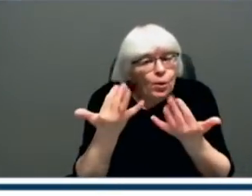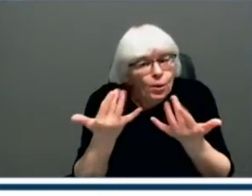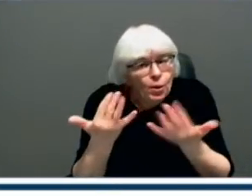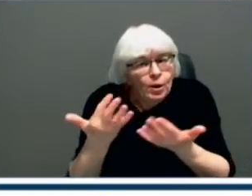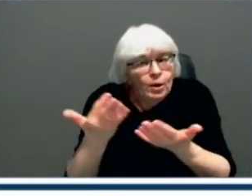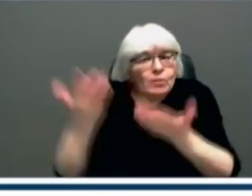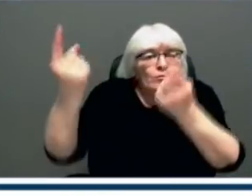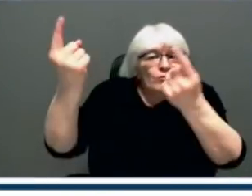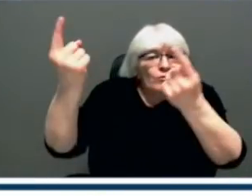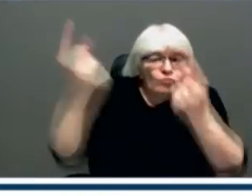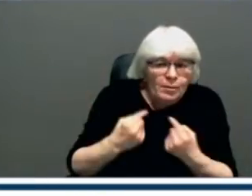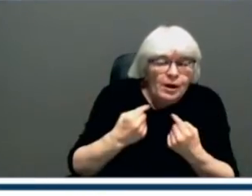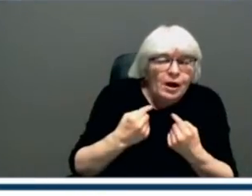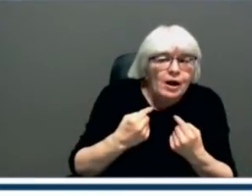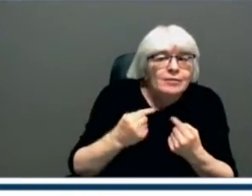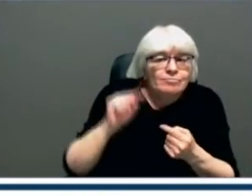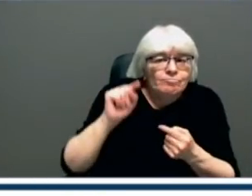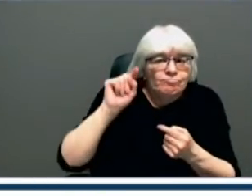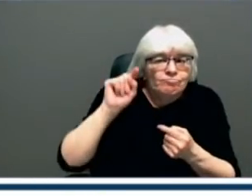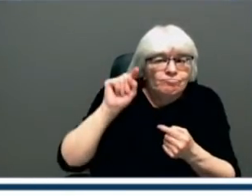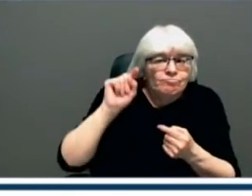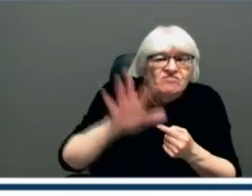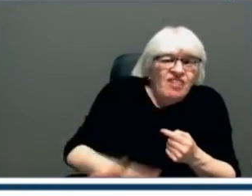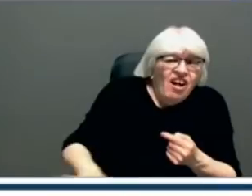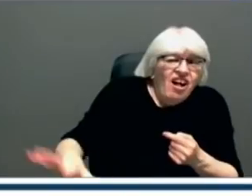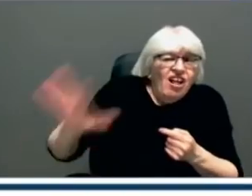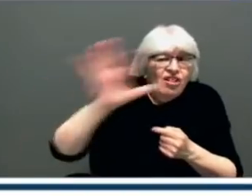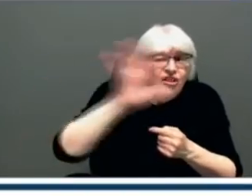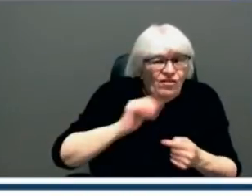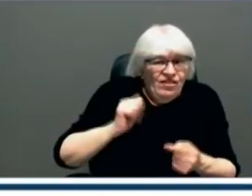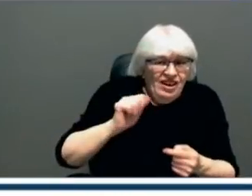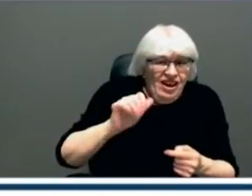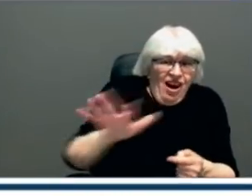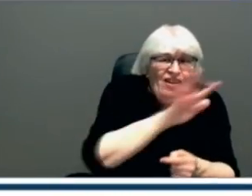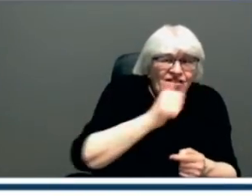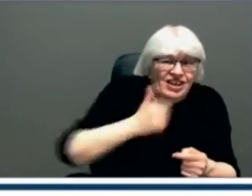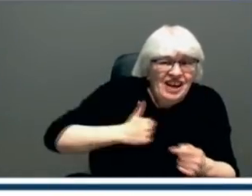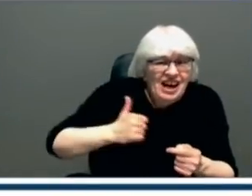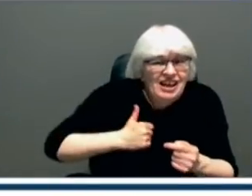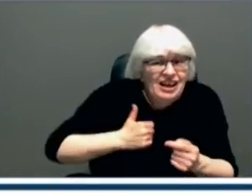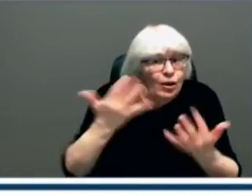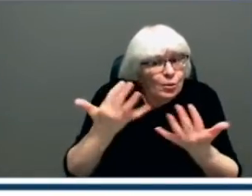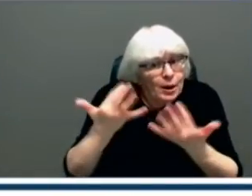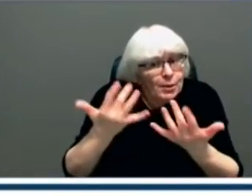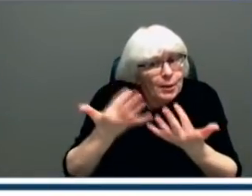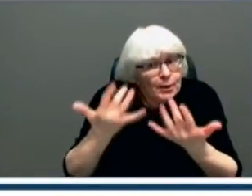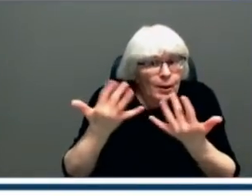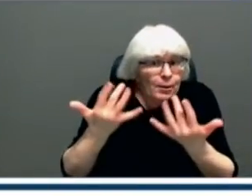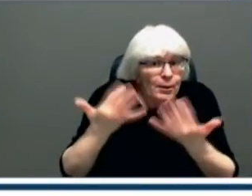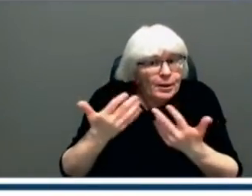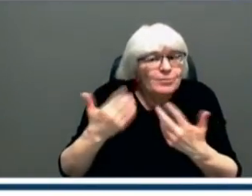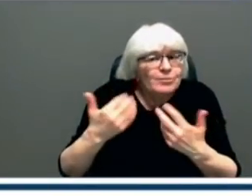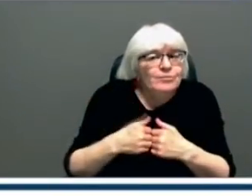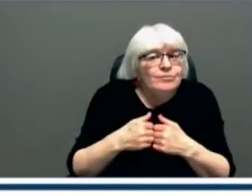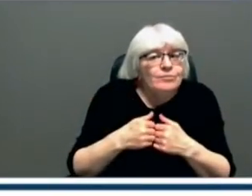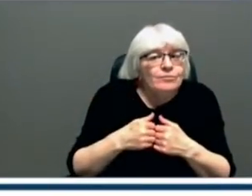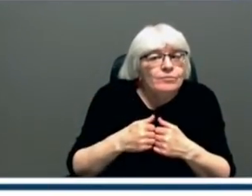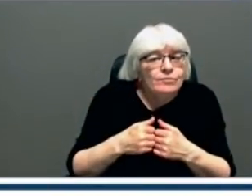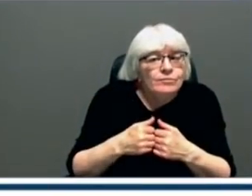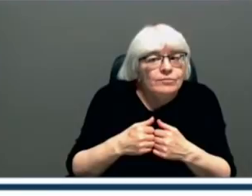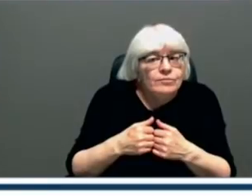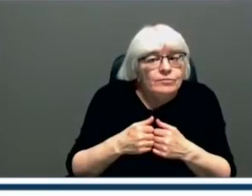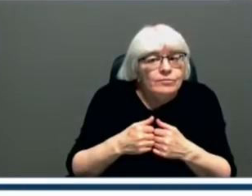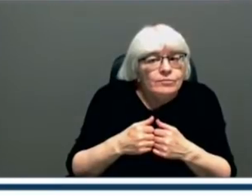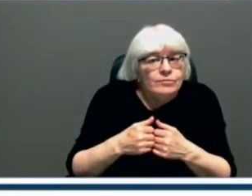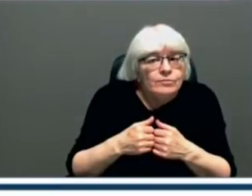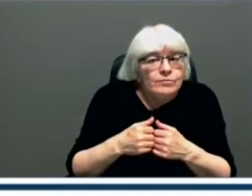for across the country. And so far we did identify 3 cases of BA2 strain that